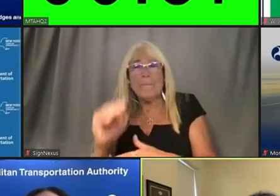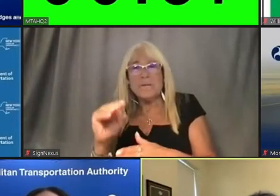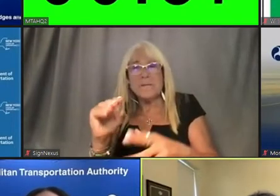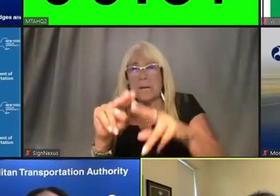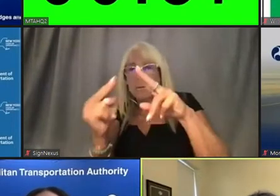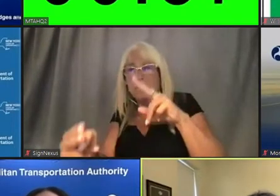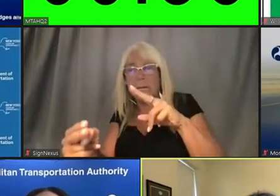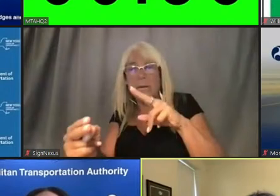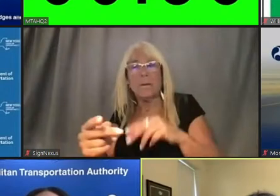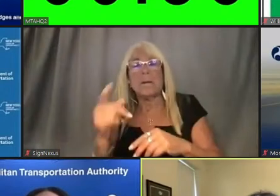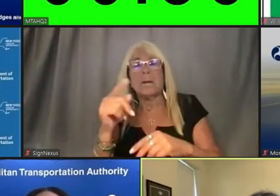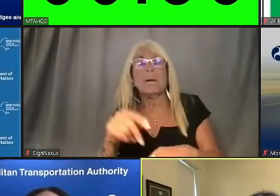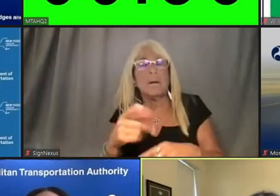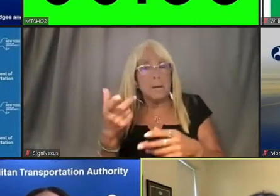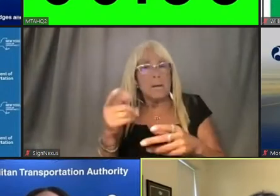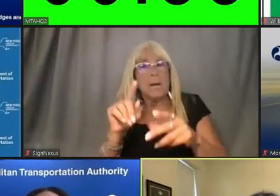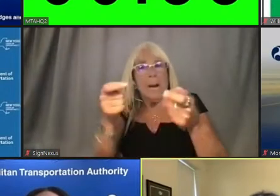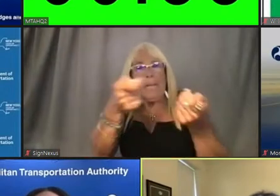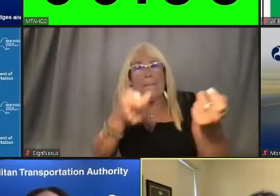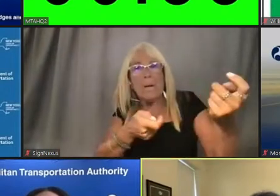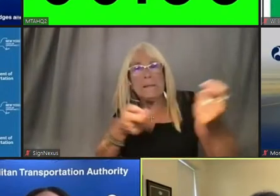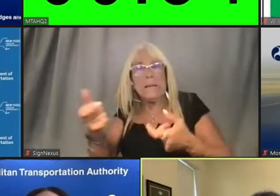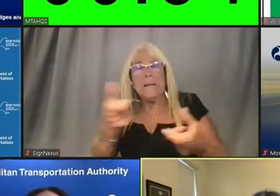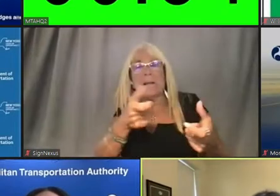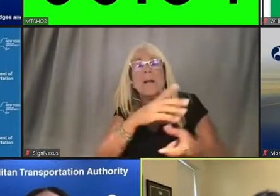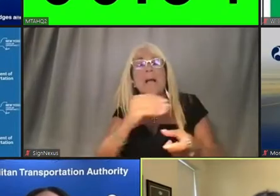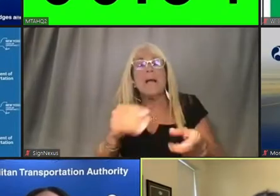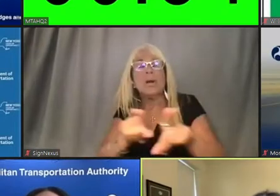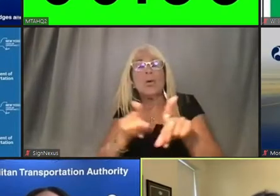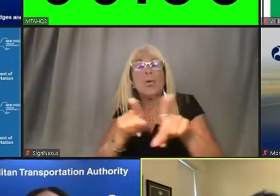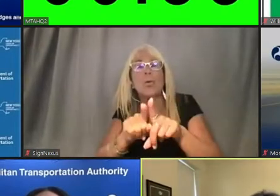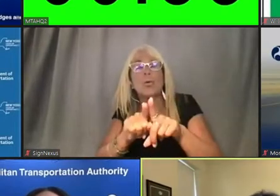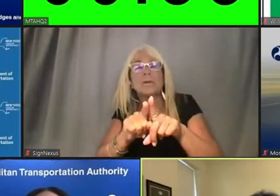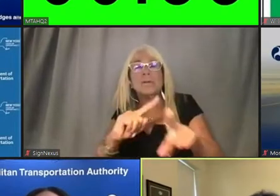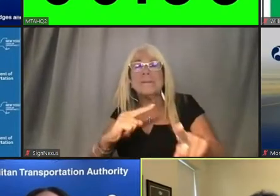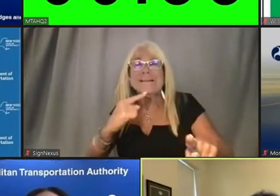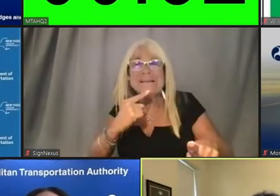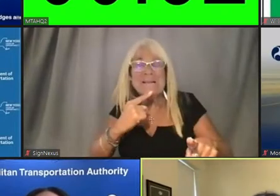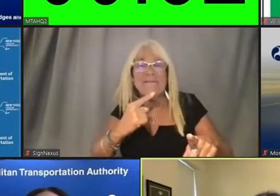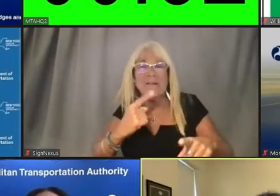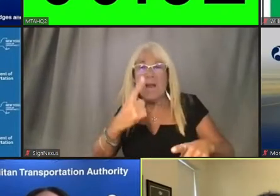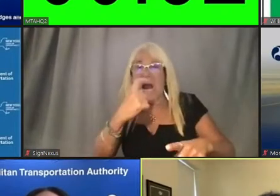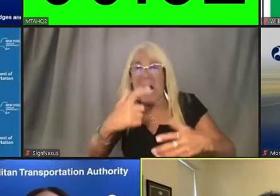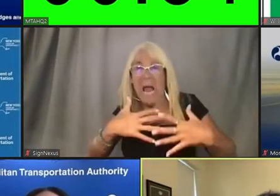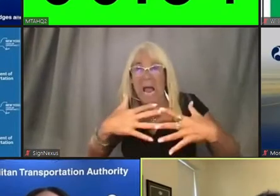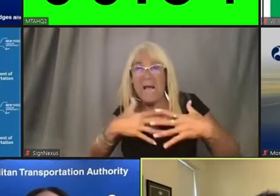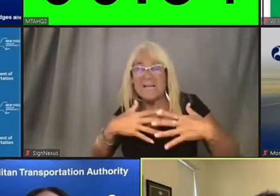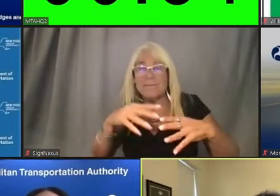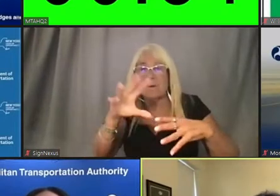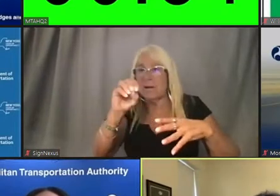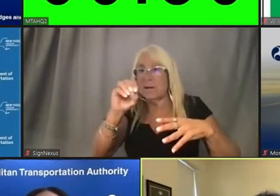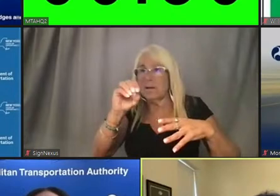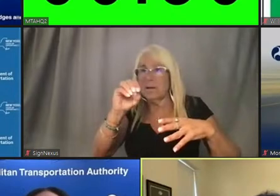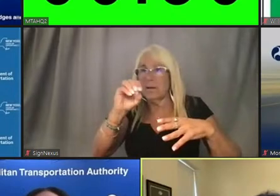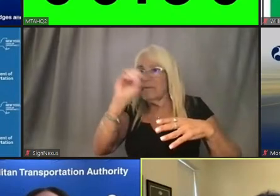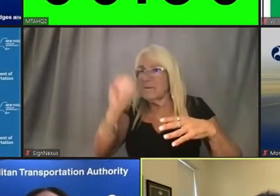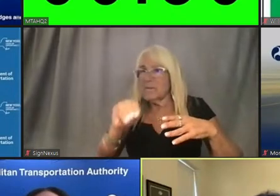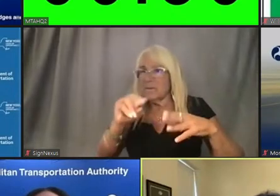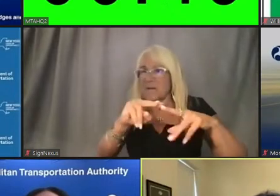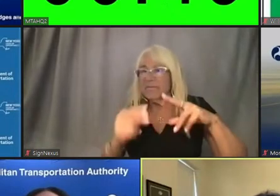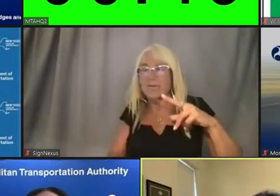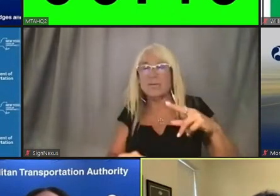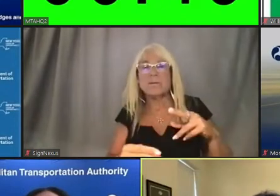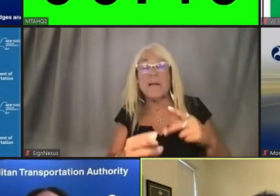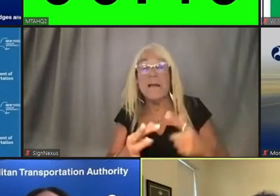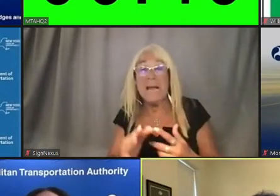the number of hospital visits by children with severe asthma went down by nearly 50 percent regarding exemptions I